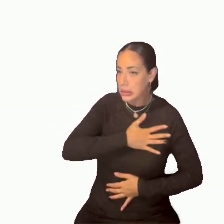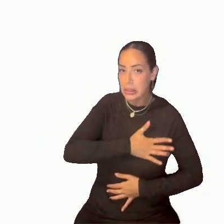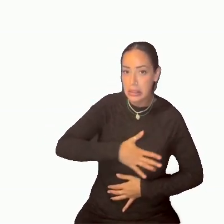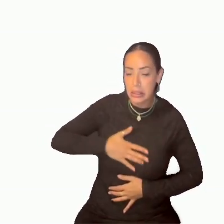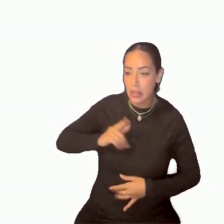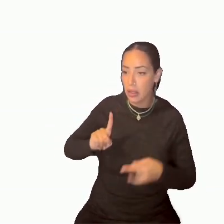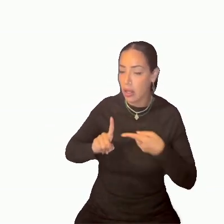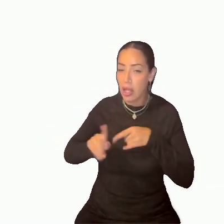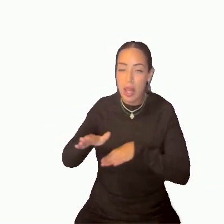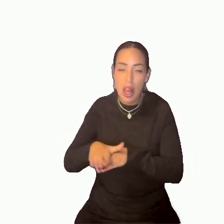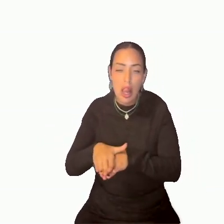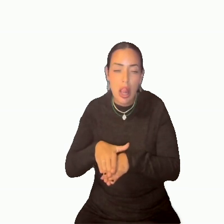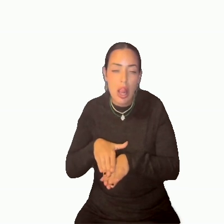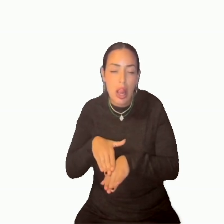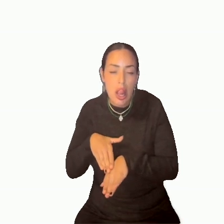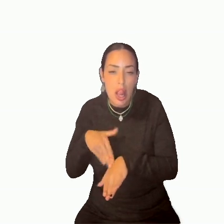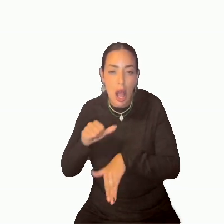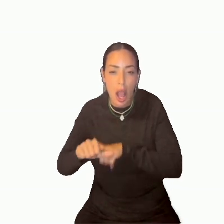grotesque blinkered approach."